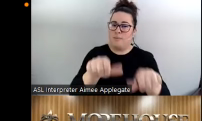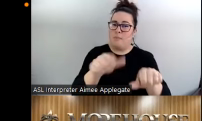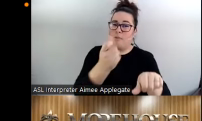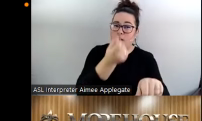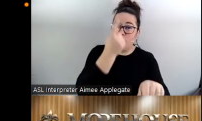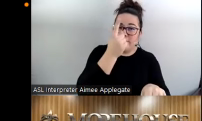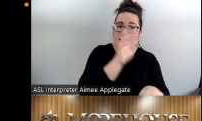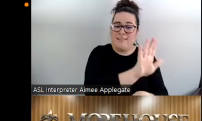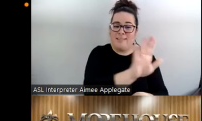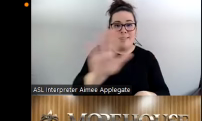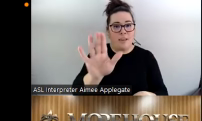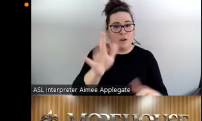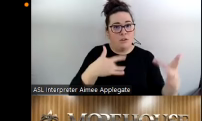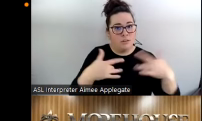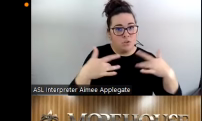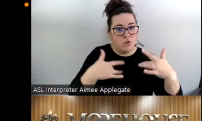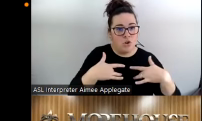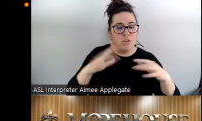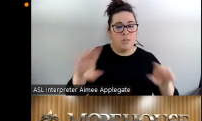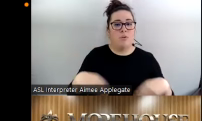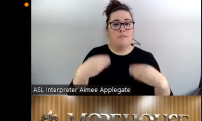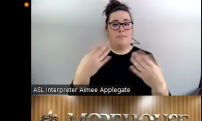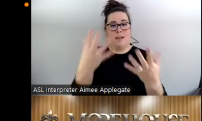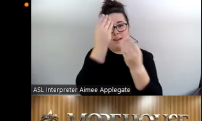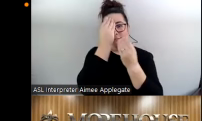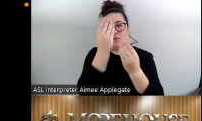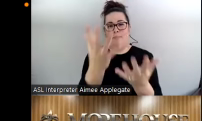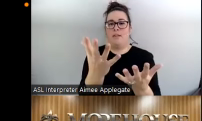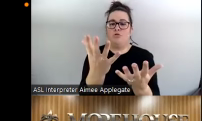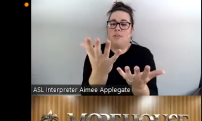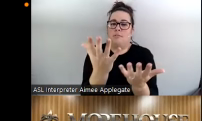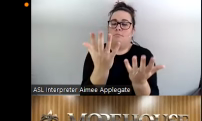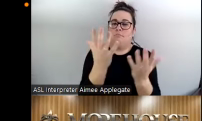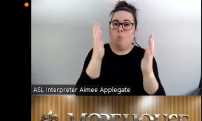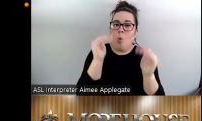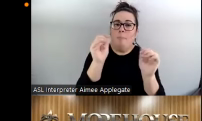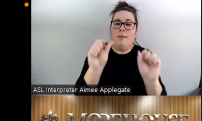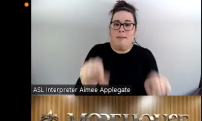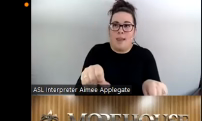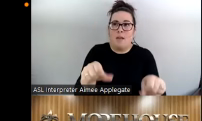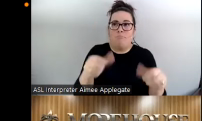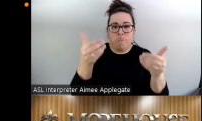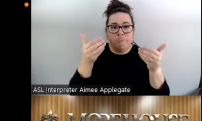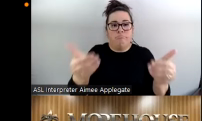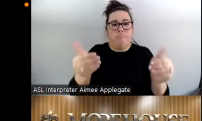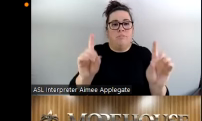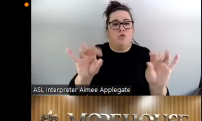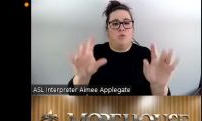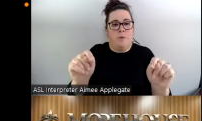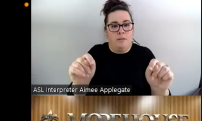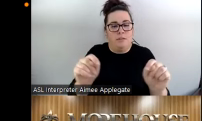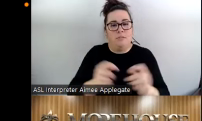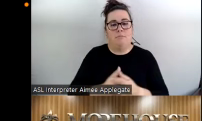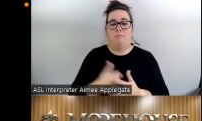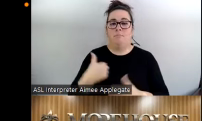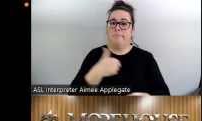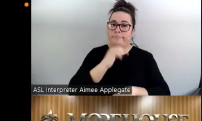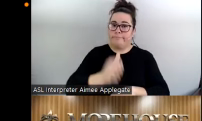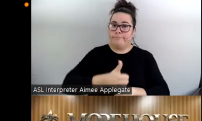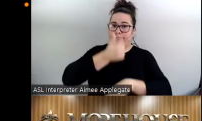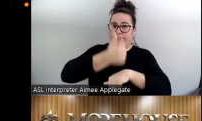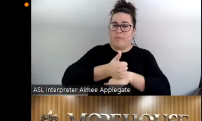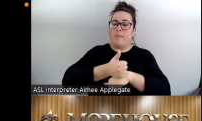able to provide information in a way that's hopefully actionable, right? And so here what we did was built a platform that allows